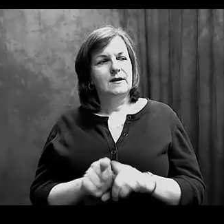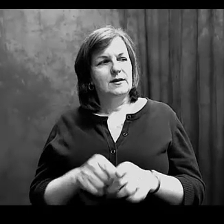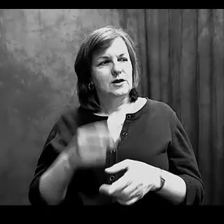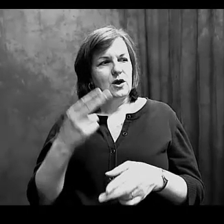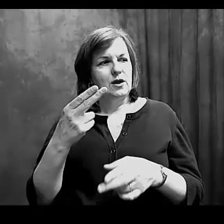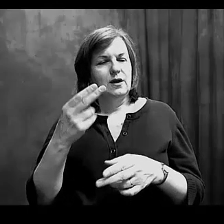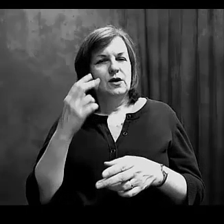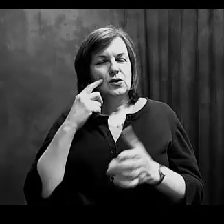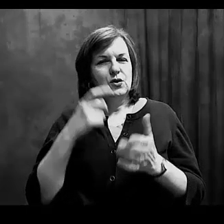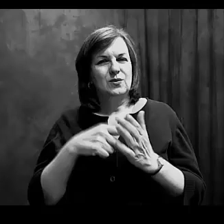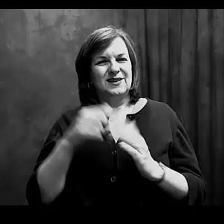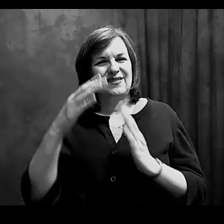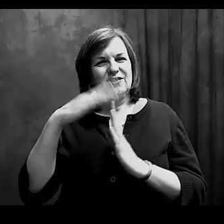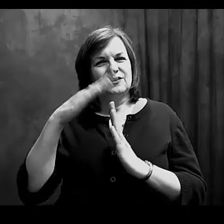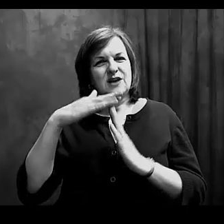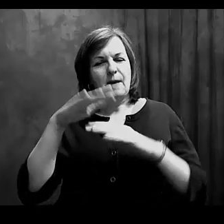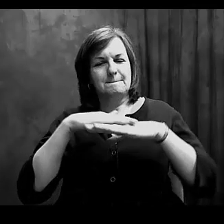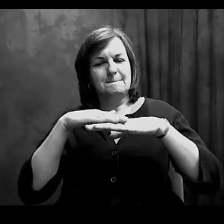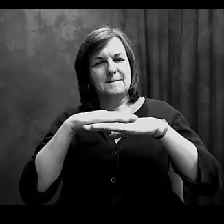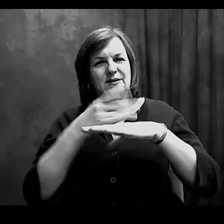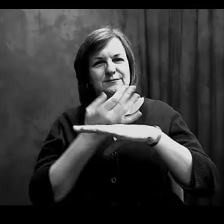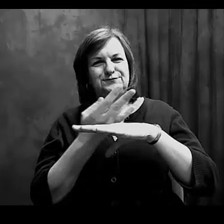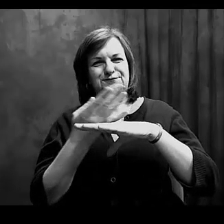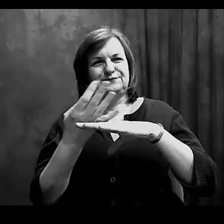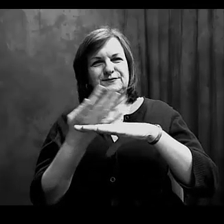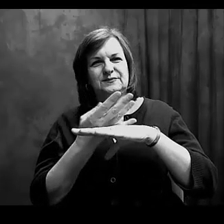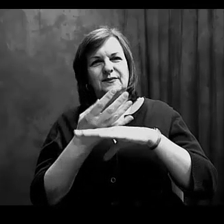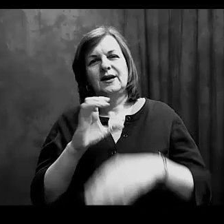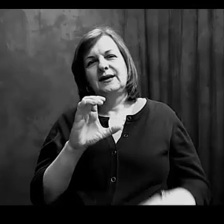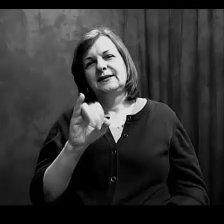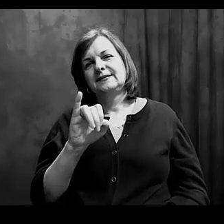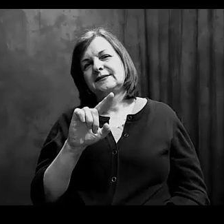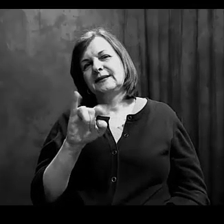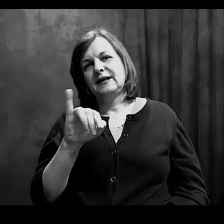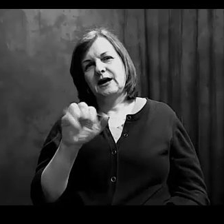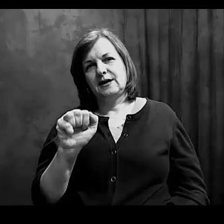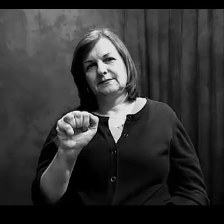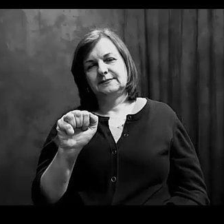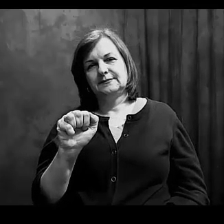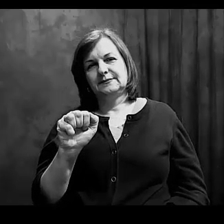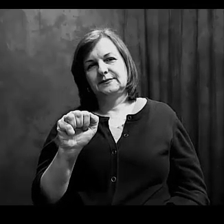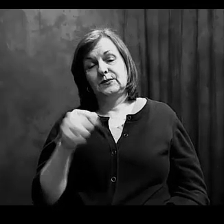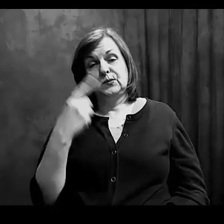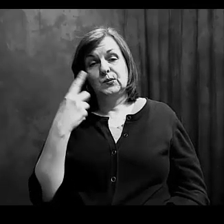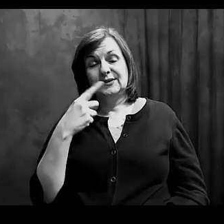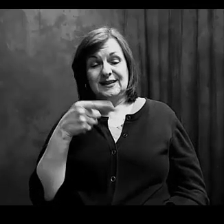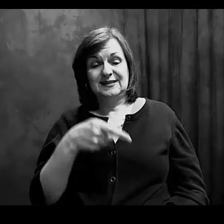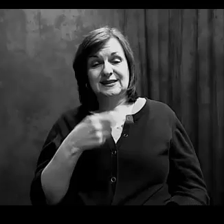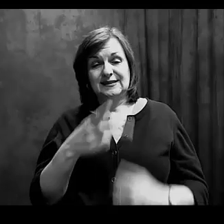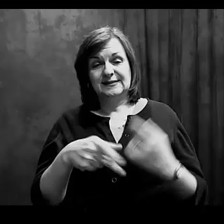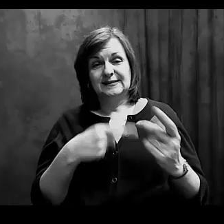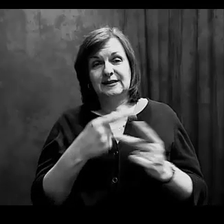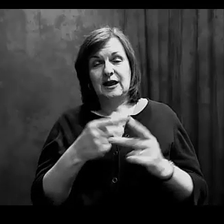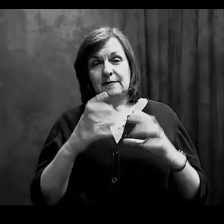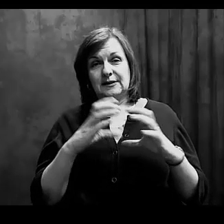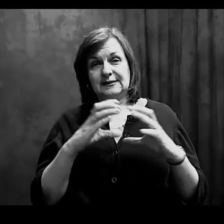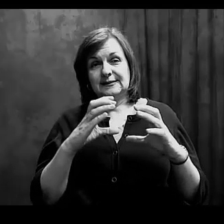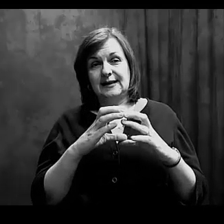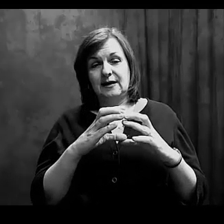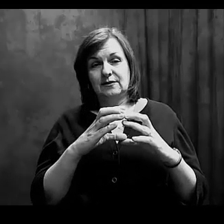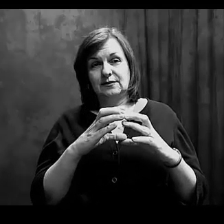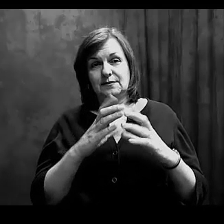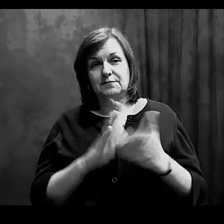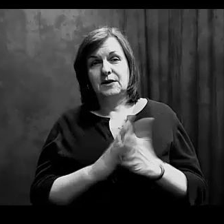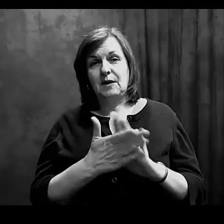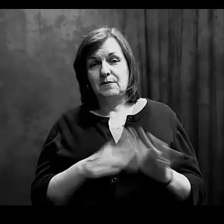And you might also notice that at the tops, if you can see it, there are a lot of cilia. So we'll look at where these types of